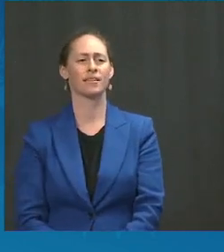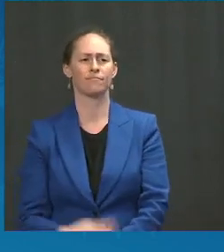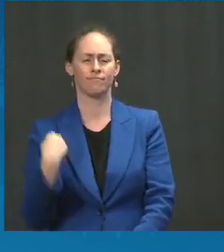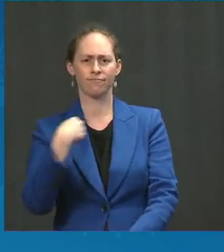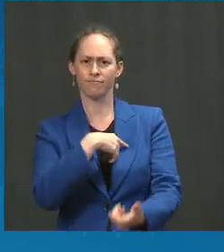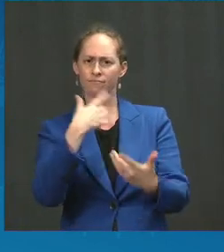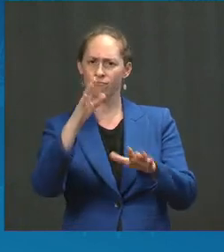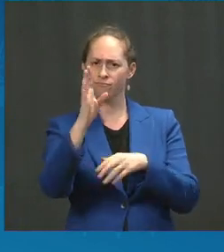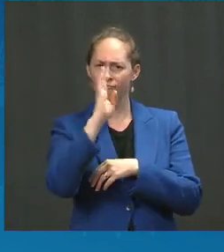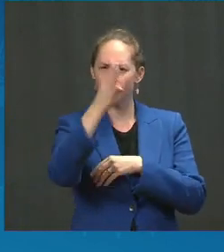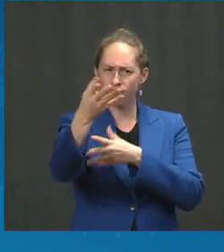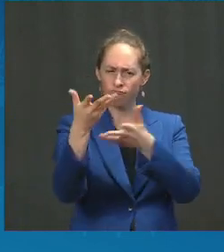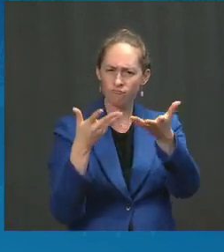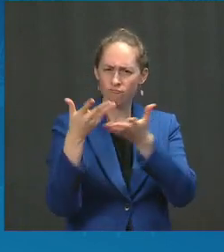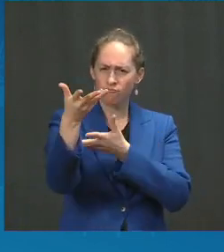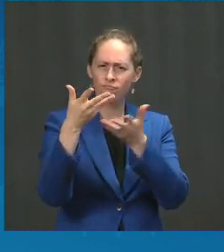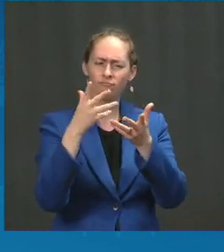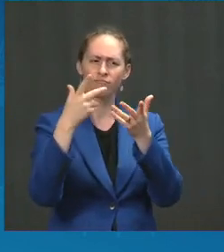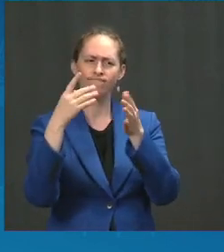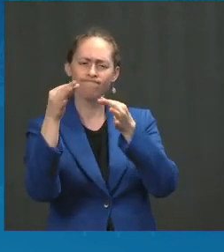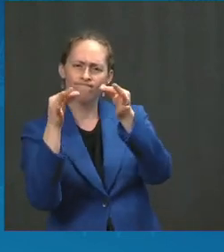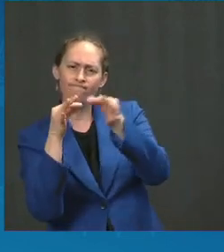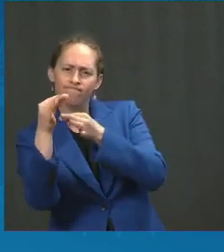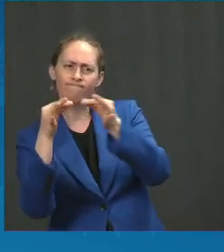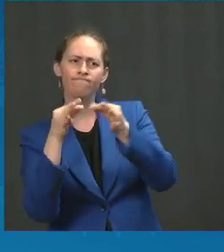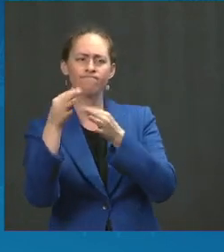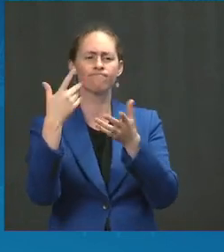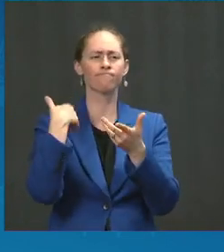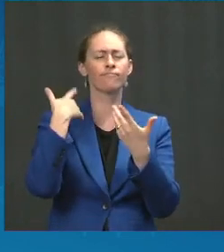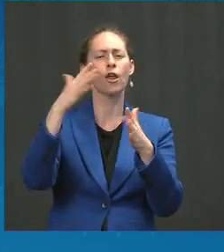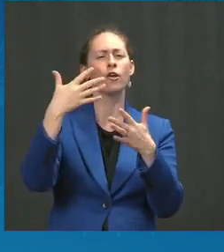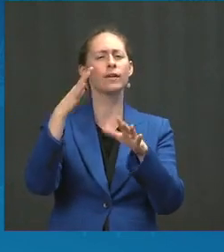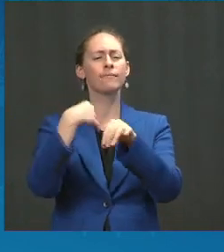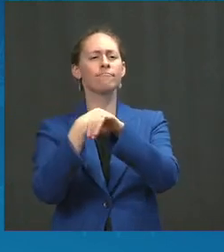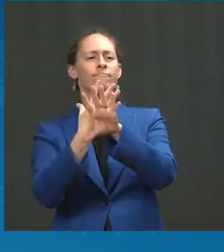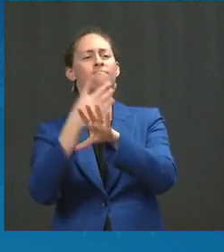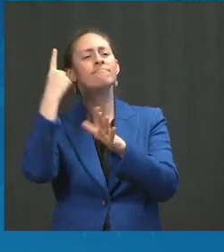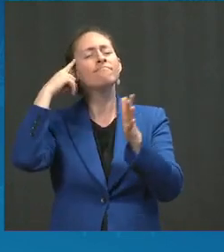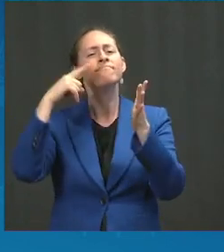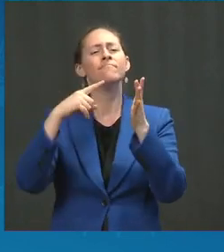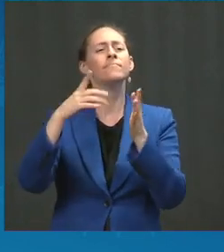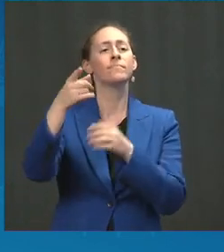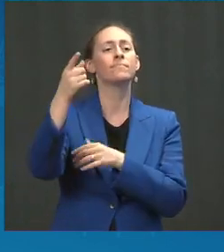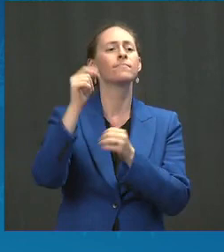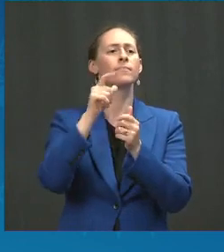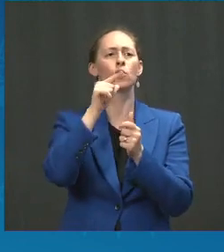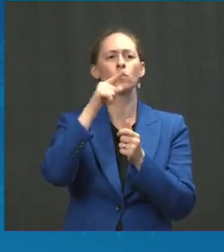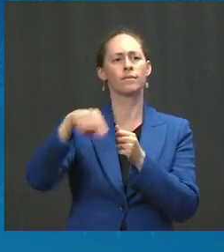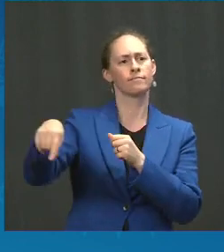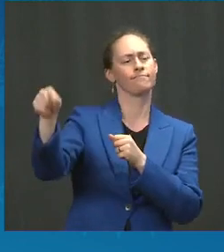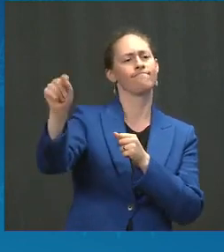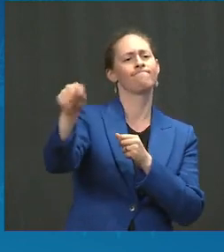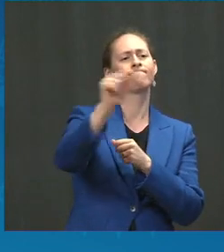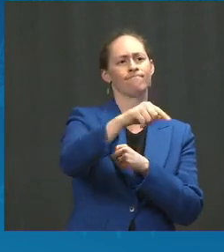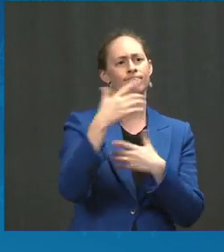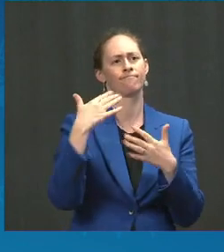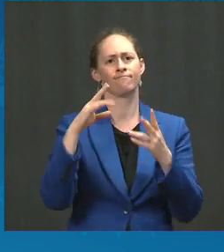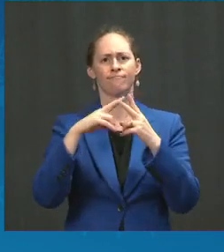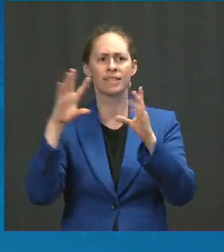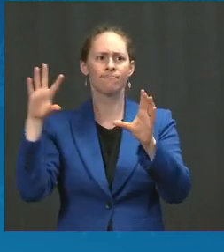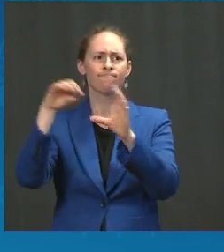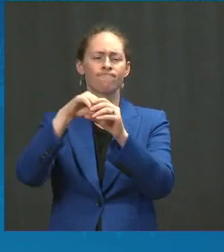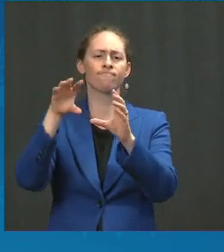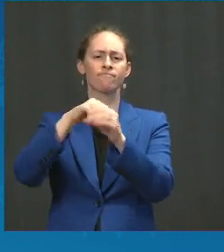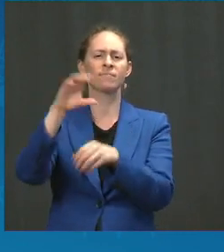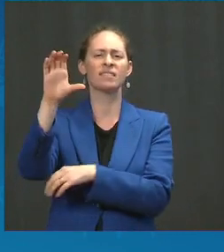And in fact, I've called and talked with some of the most active CDFIs, or community lenders. CDFIs